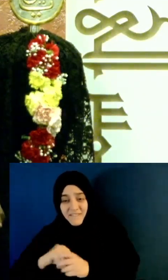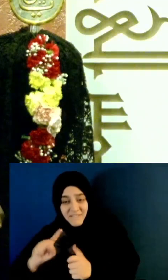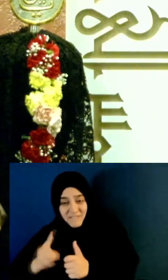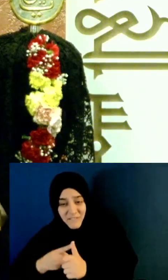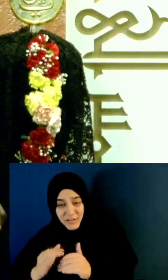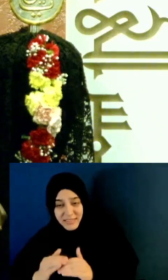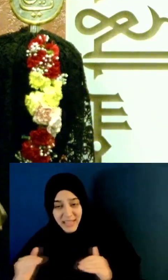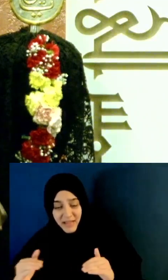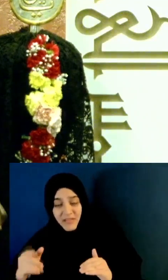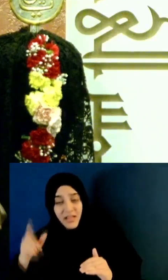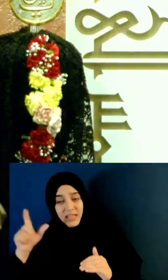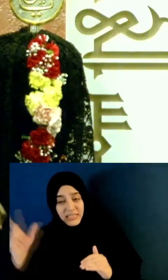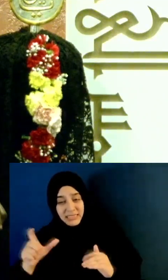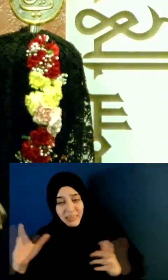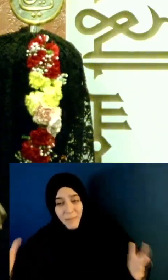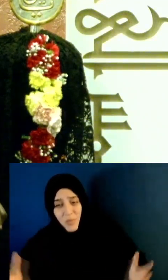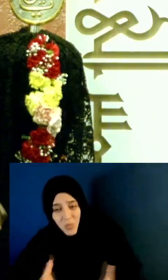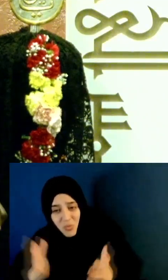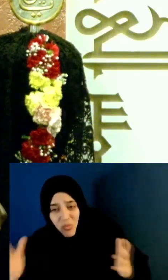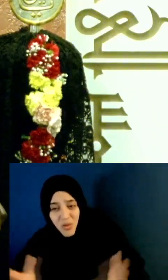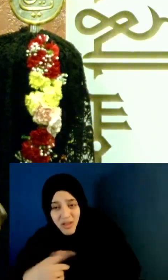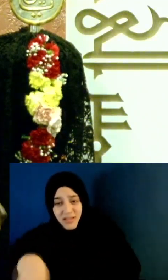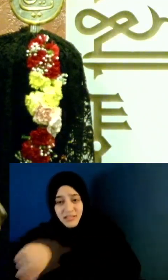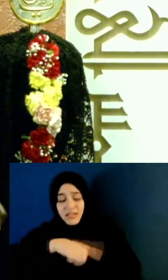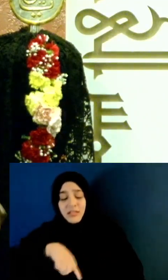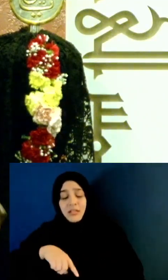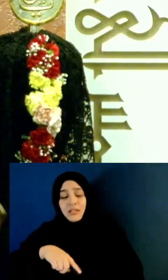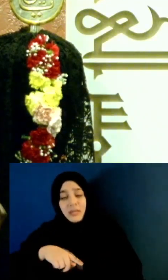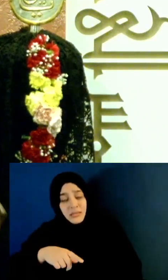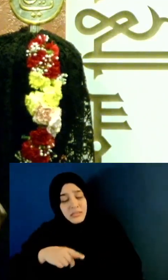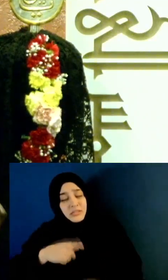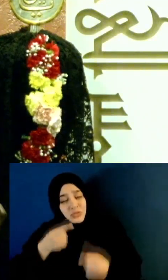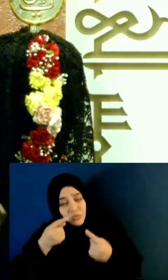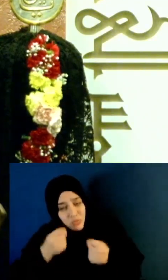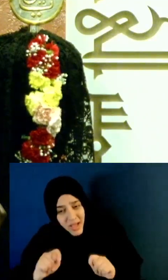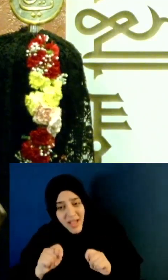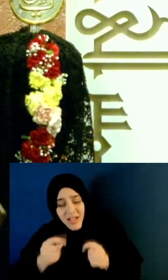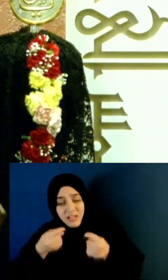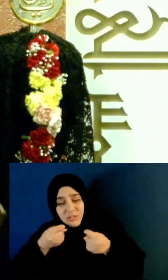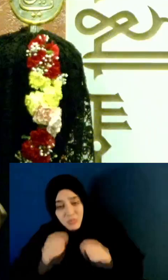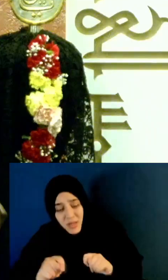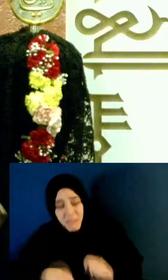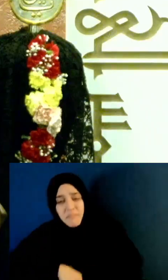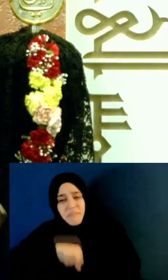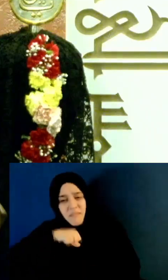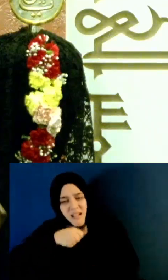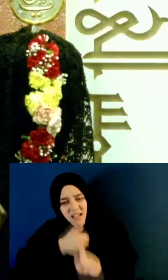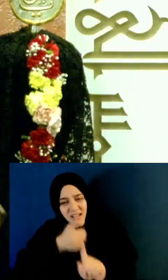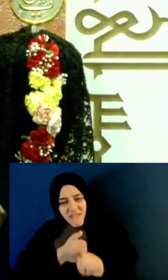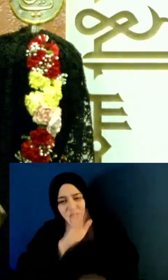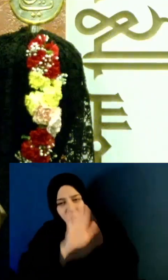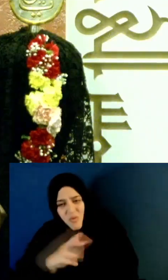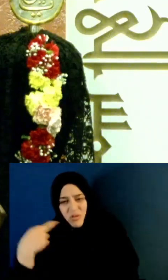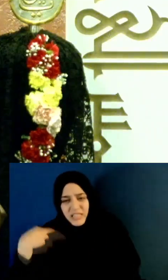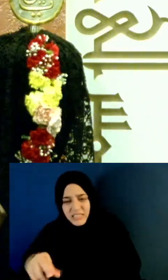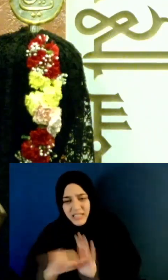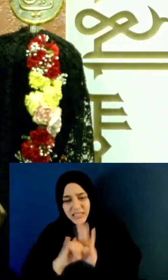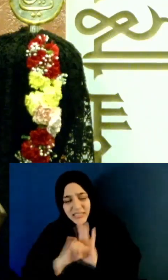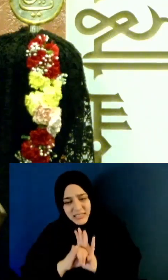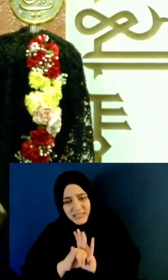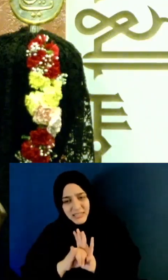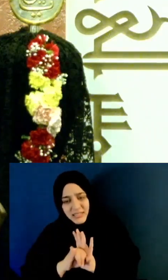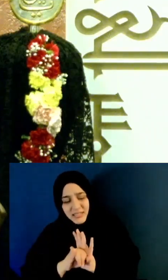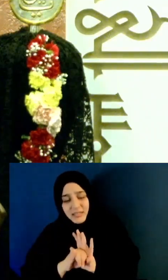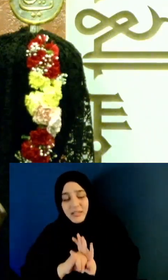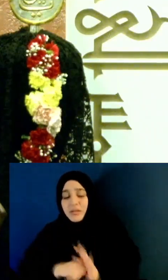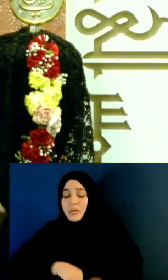to try as much as we can to be proud of our religious identity. Be proud